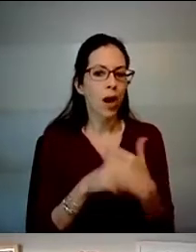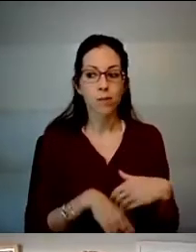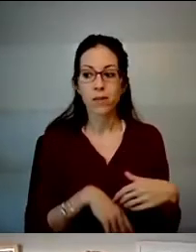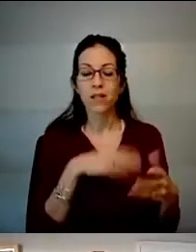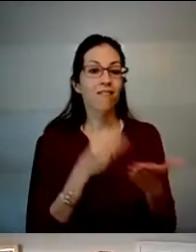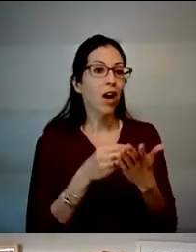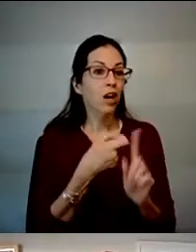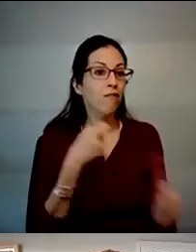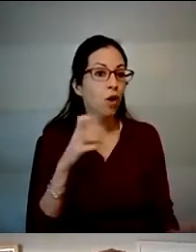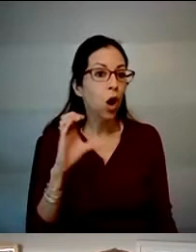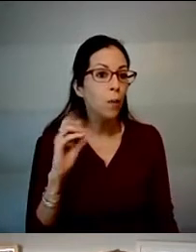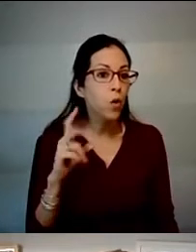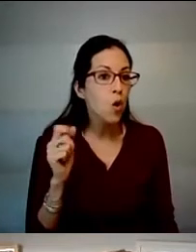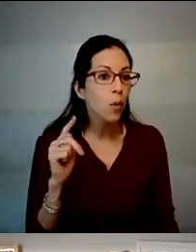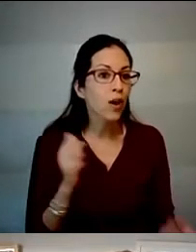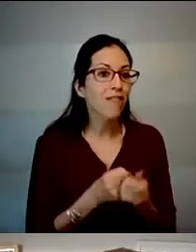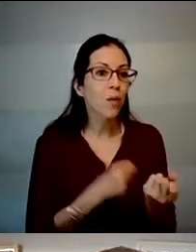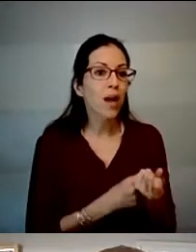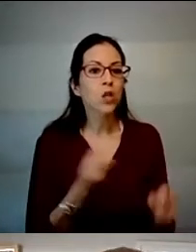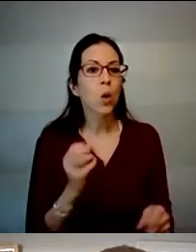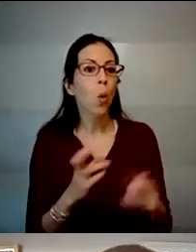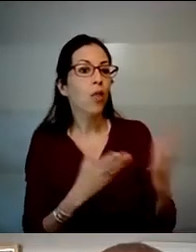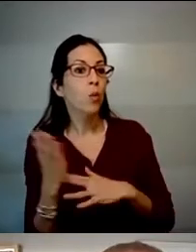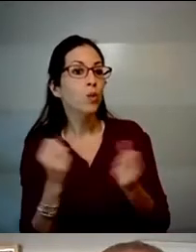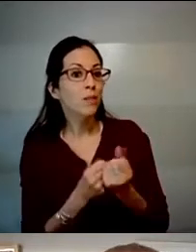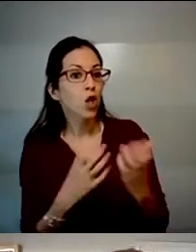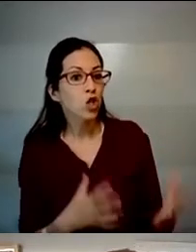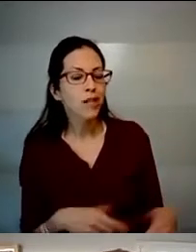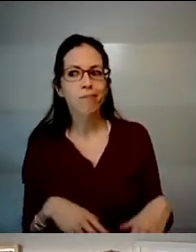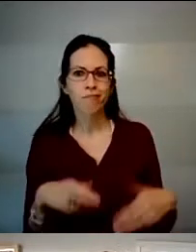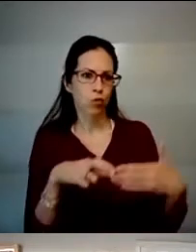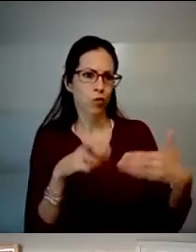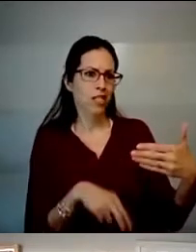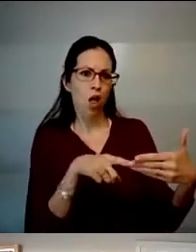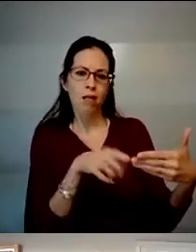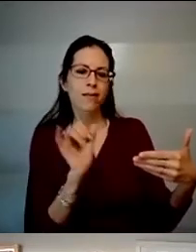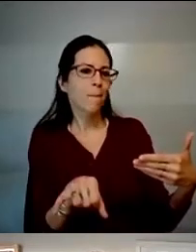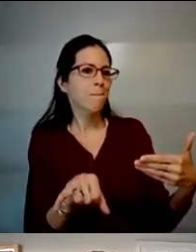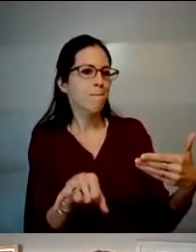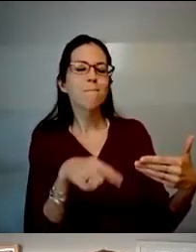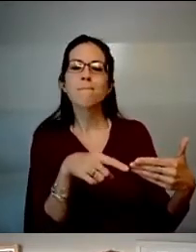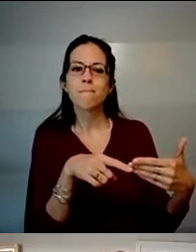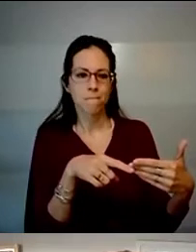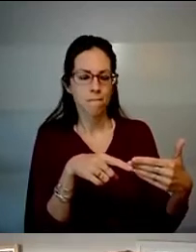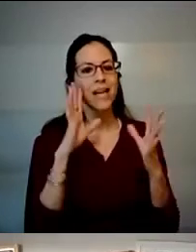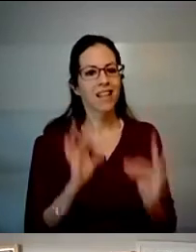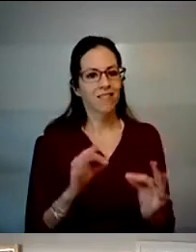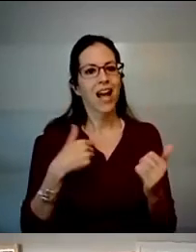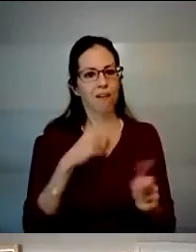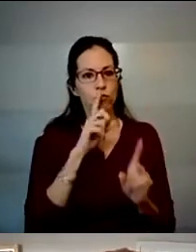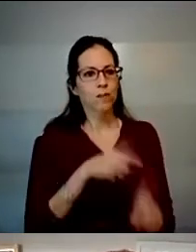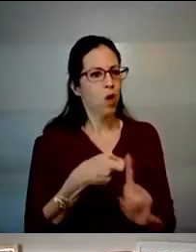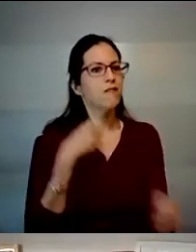through a sponsorship, you know, the result was the same. There was definitely a response from the corporate